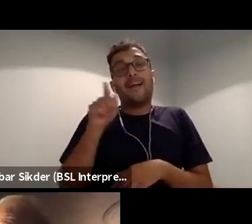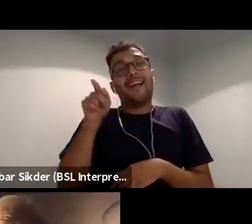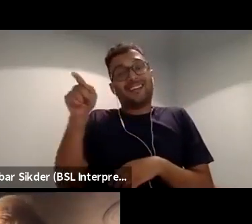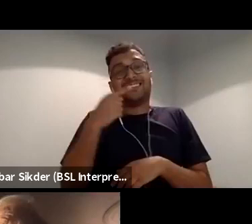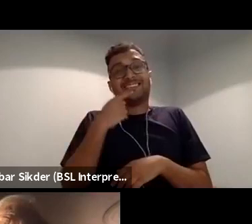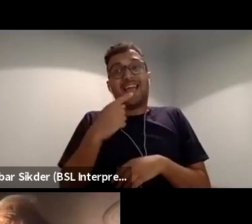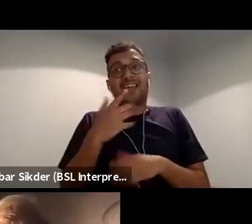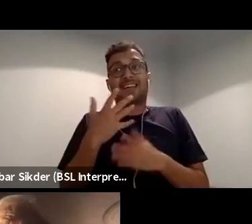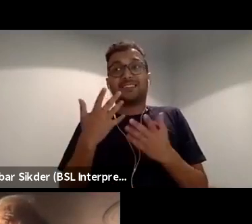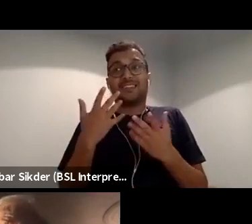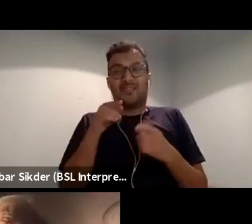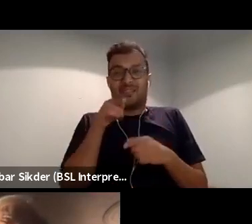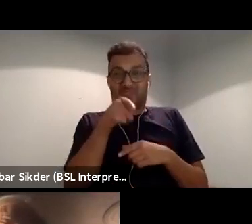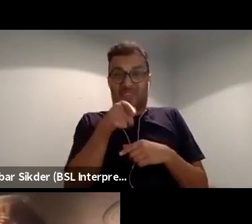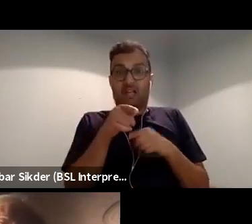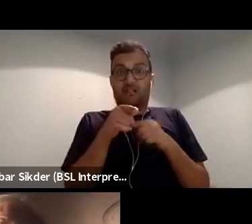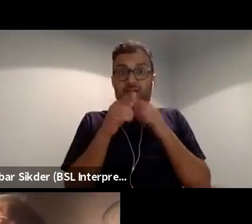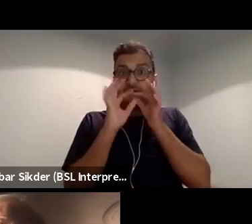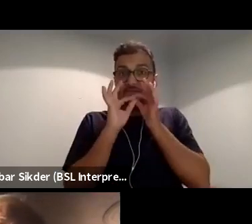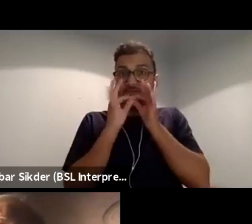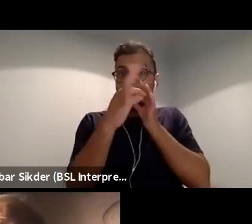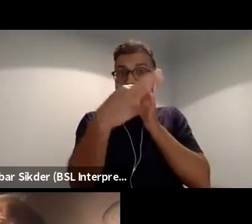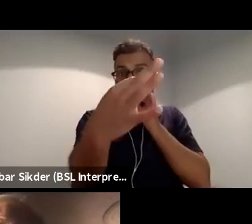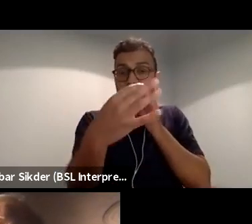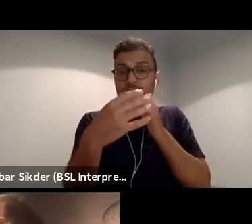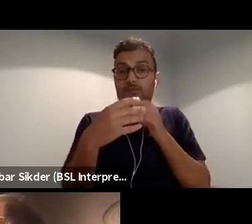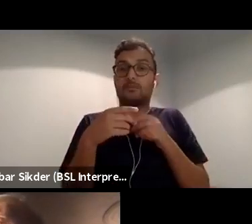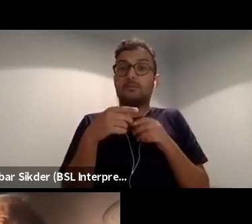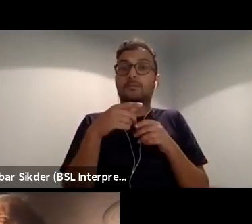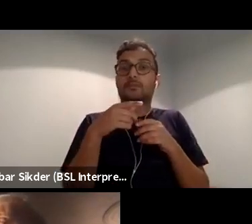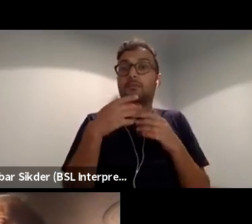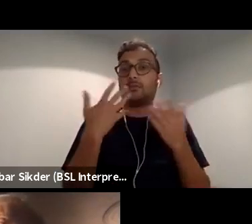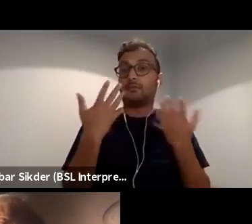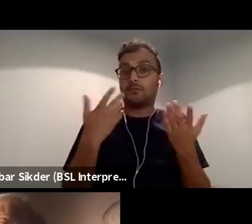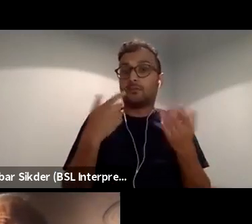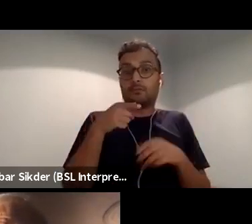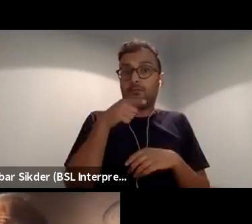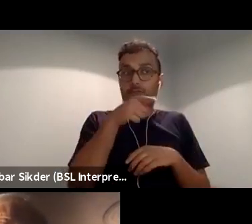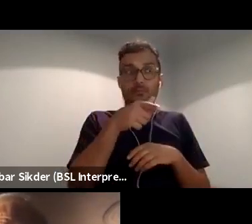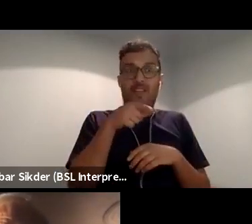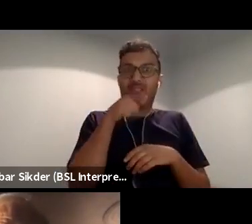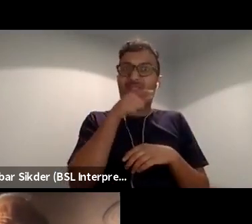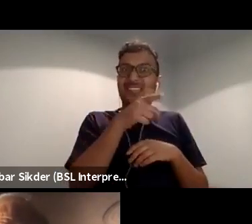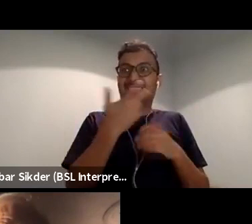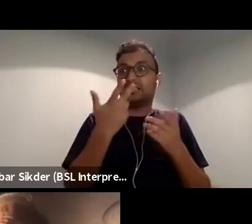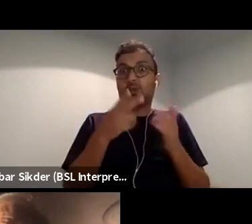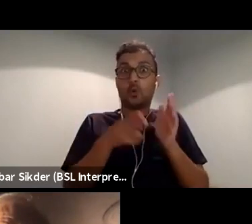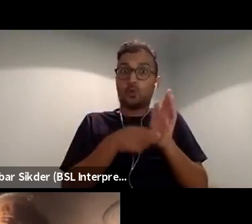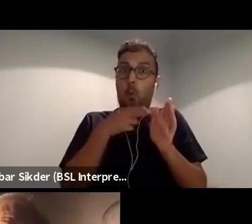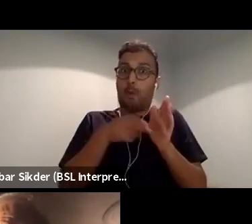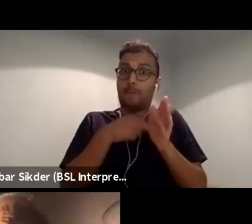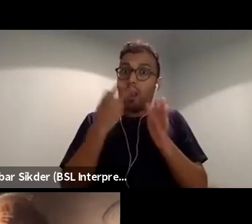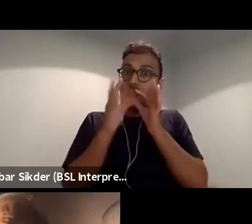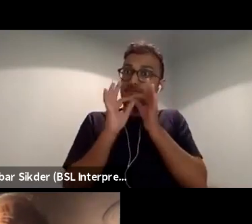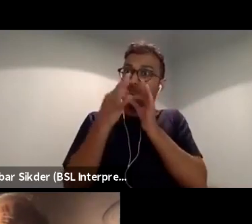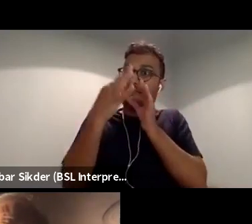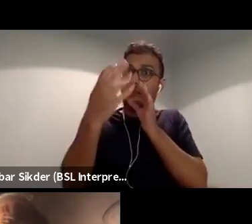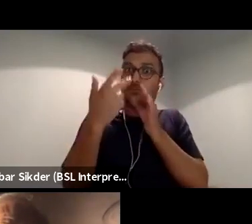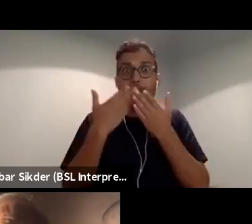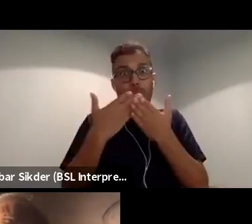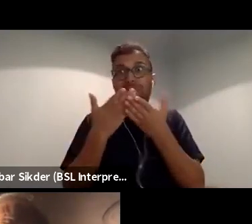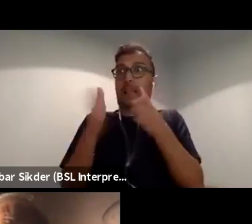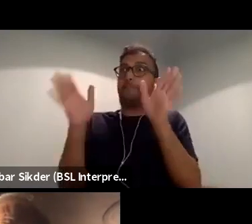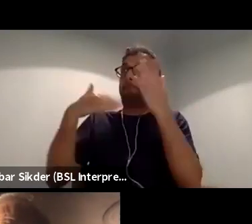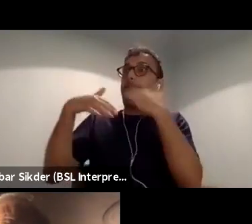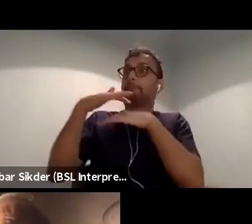was the ordinary phrase used by Muslims within prayer and everyday activity, but had been co-opted by